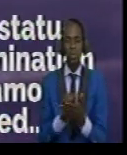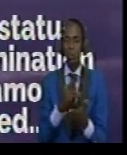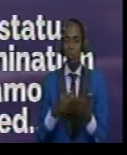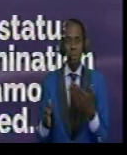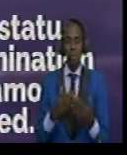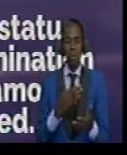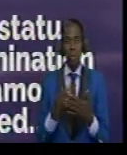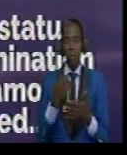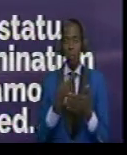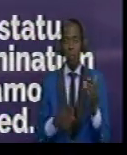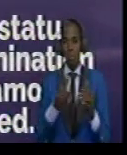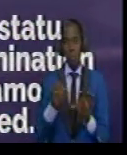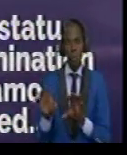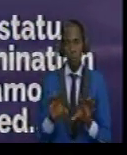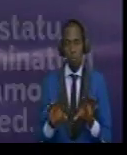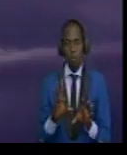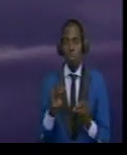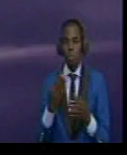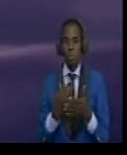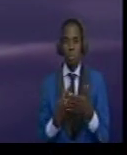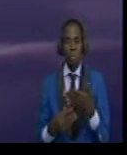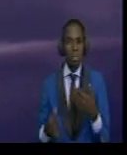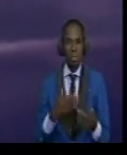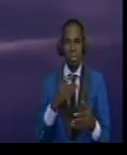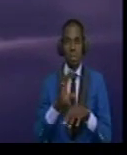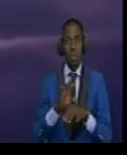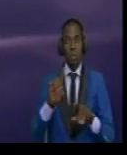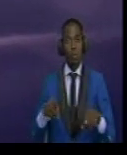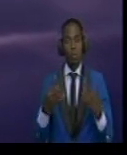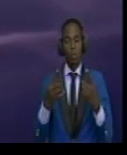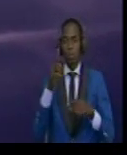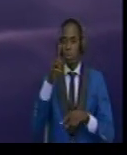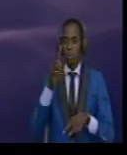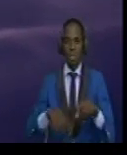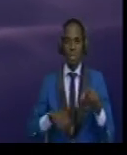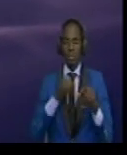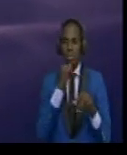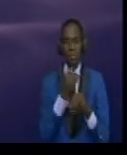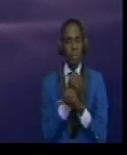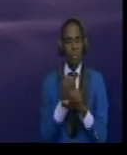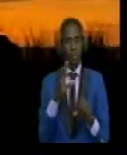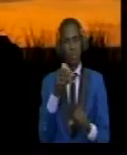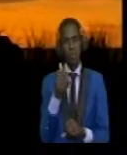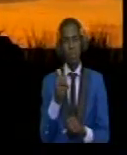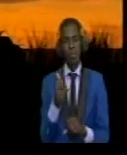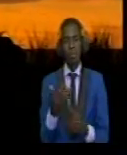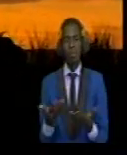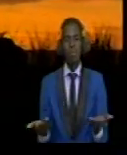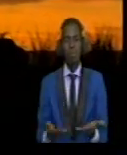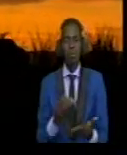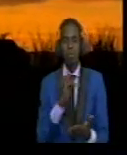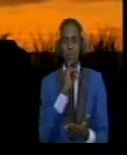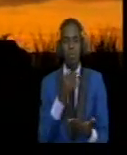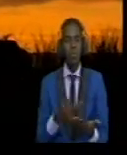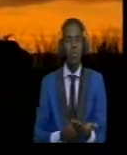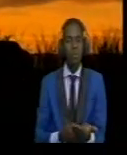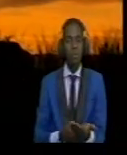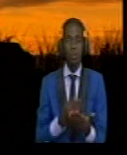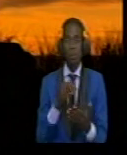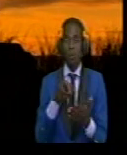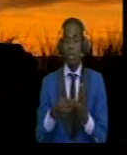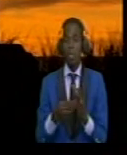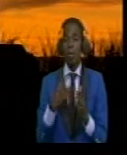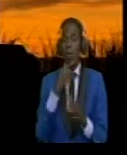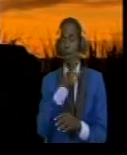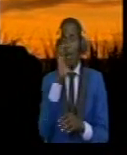matter what church you go, no matter what good works you do, you cannot save yourself. What's the gospel? That whosoever will call on the name